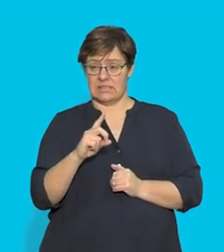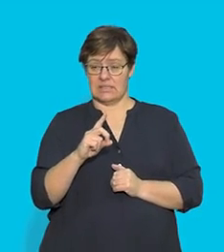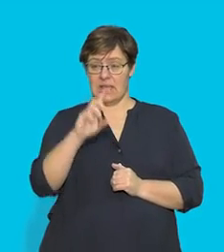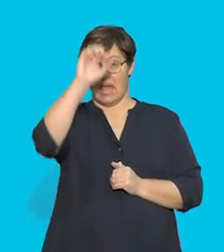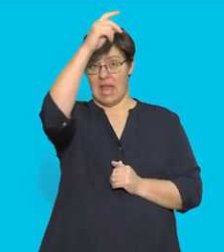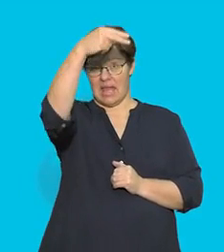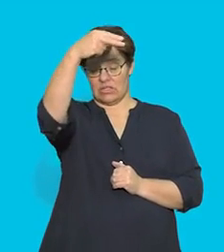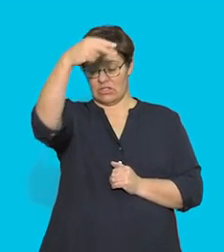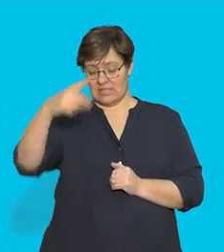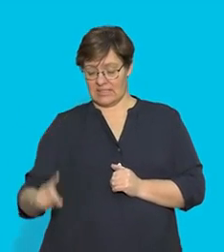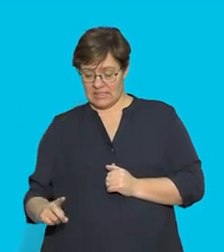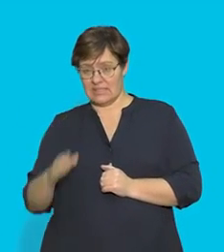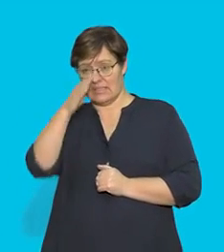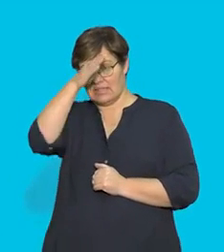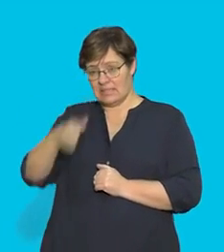to